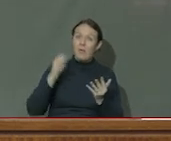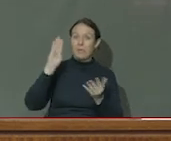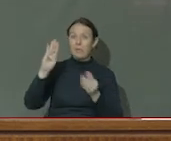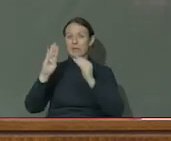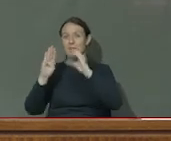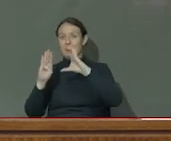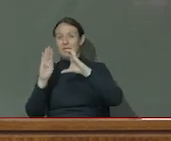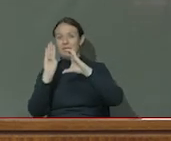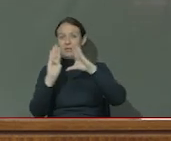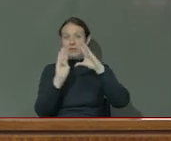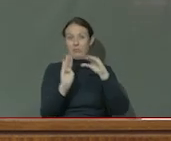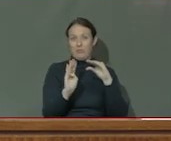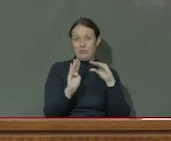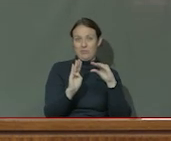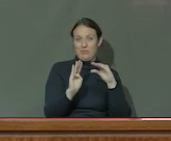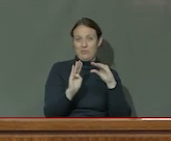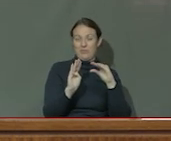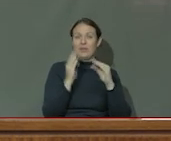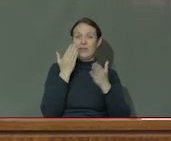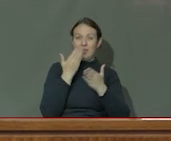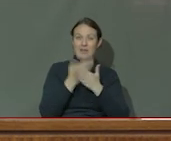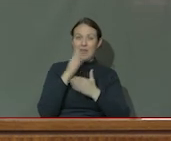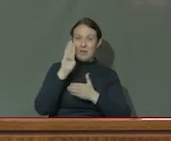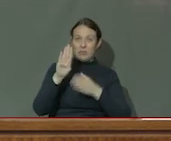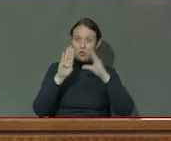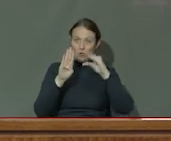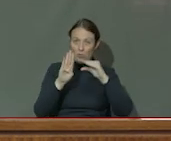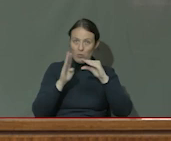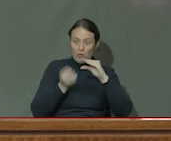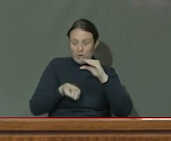eyes, but he also has the ability to give the small b